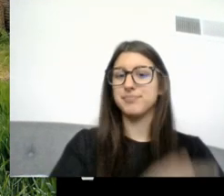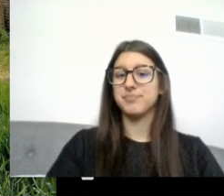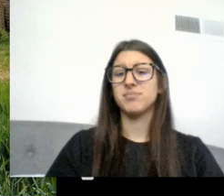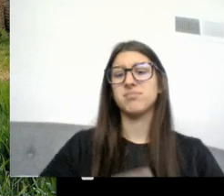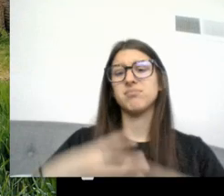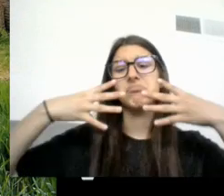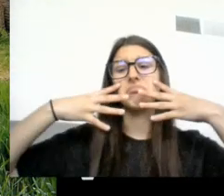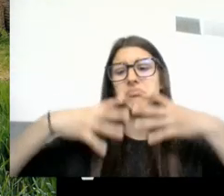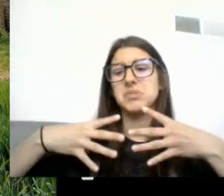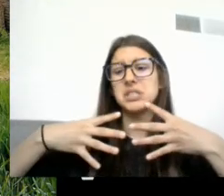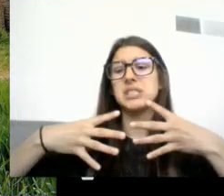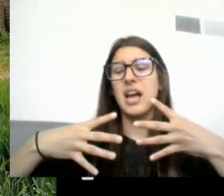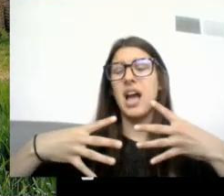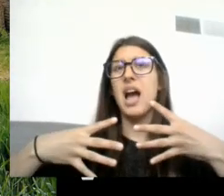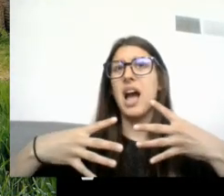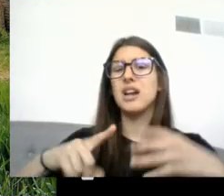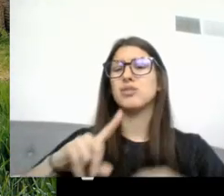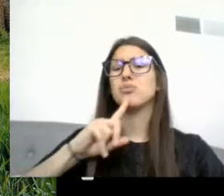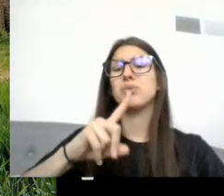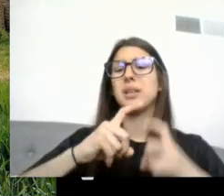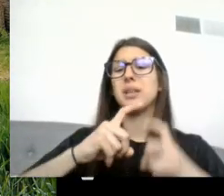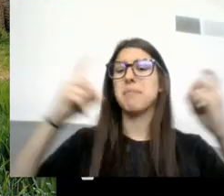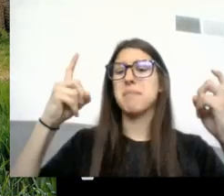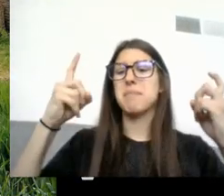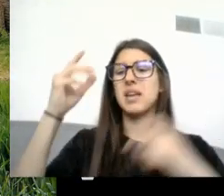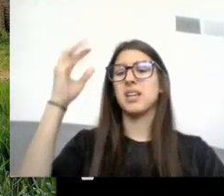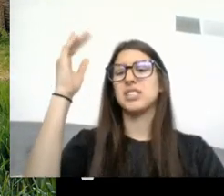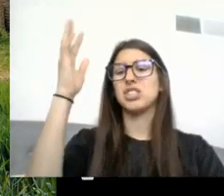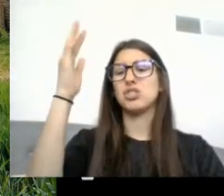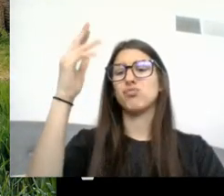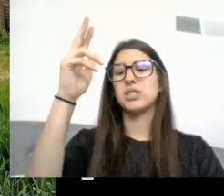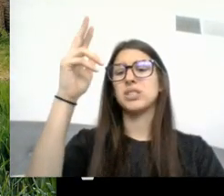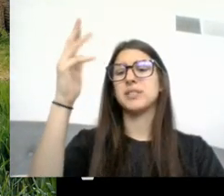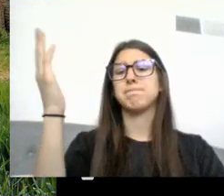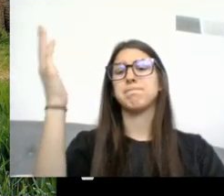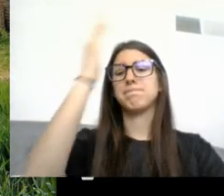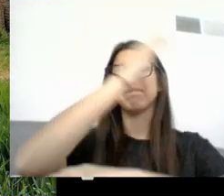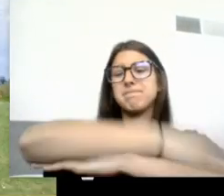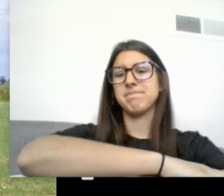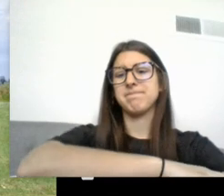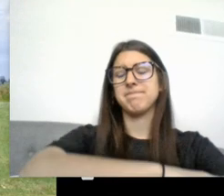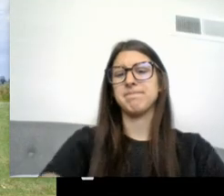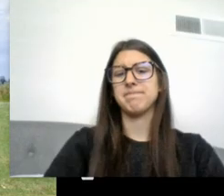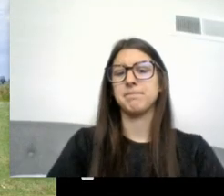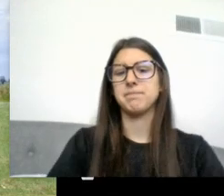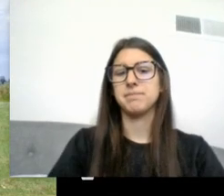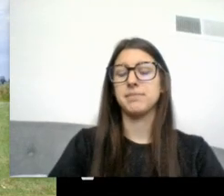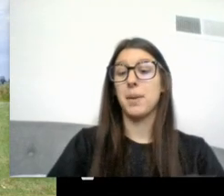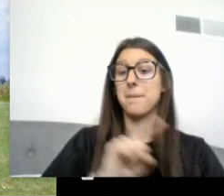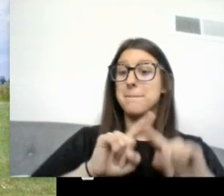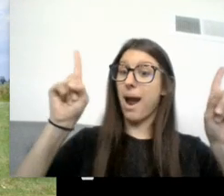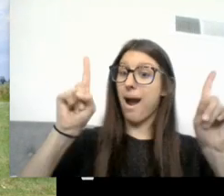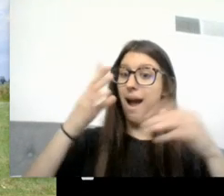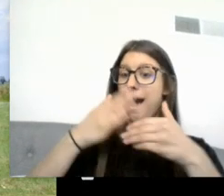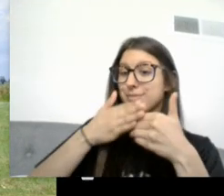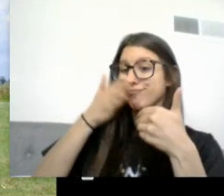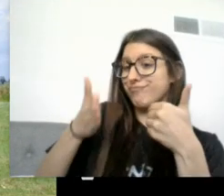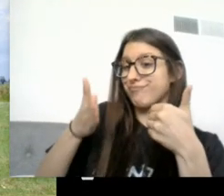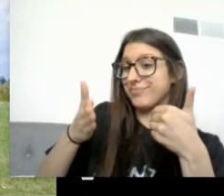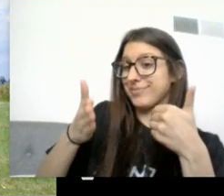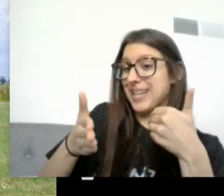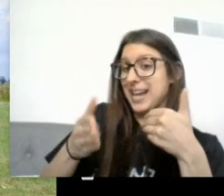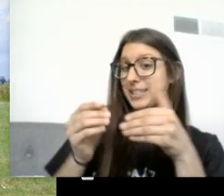such a huge tree got knocked over, but something new happened. Next to the big tree, a little tree